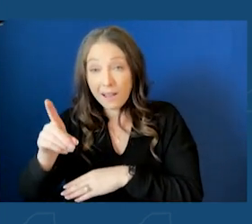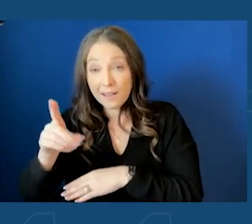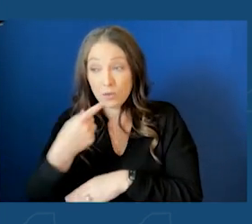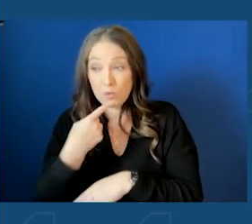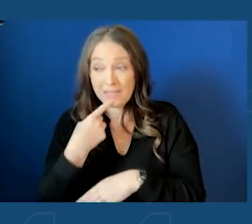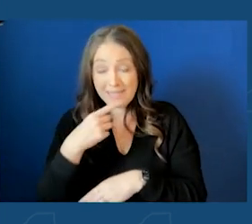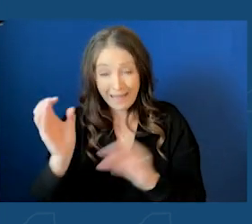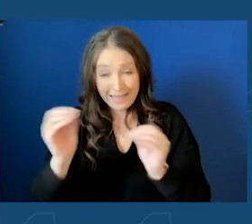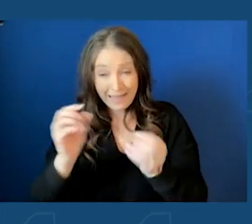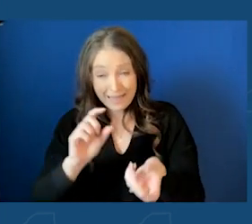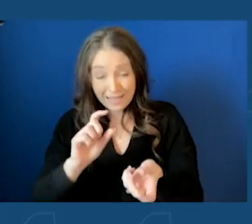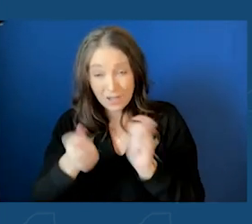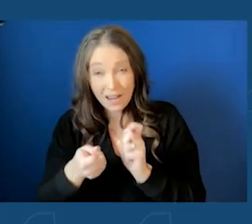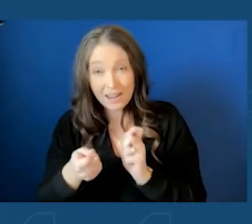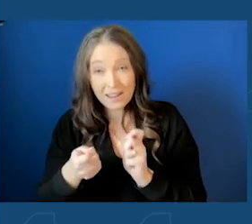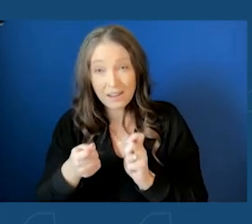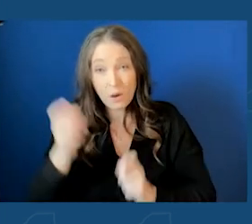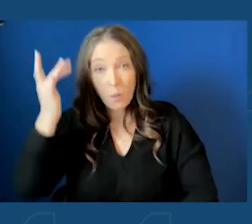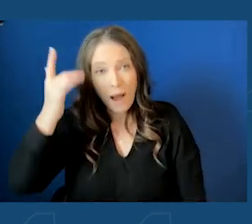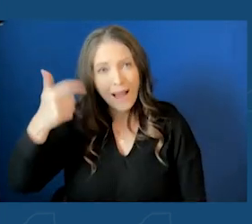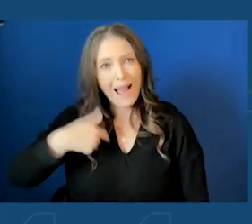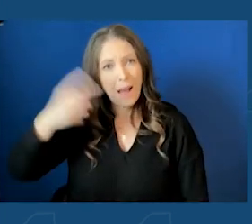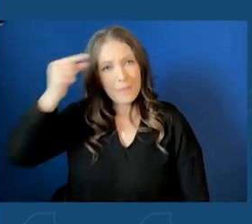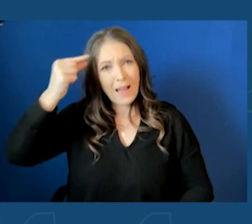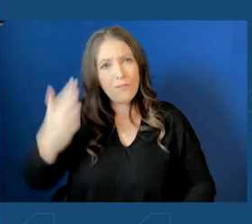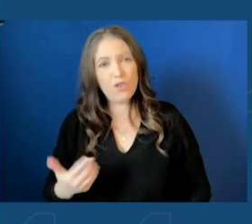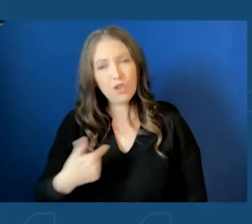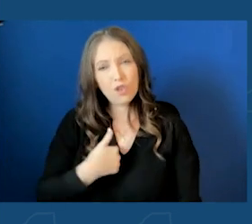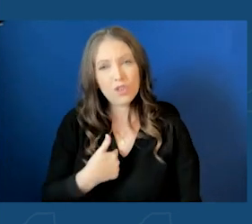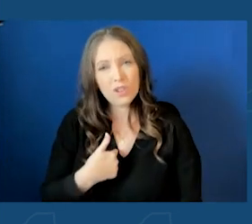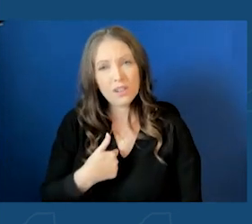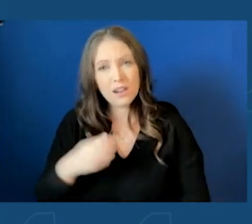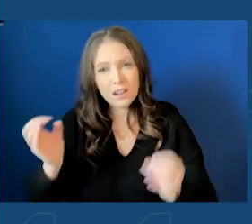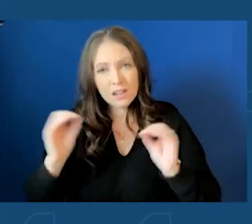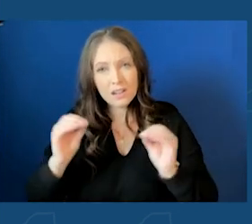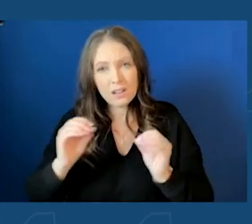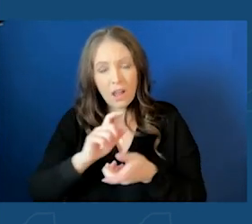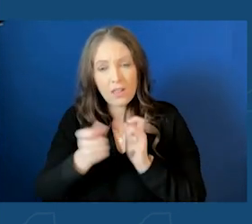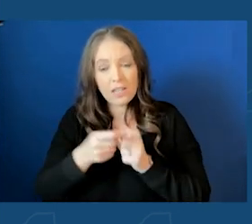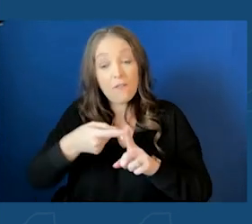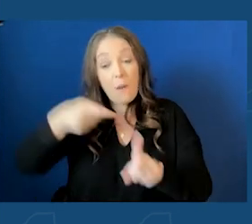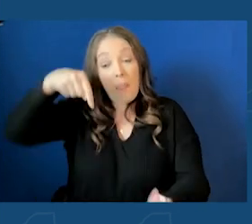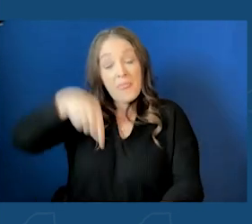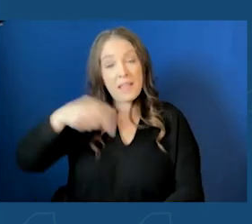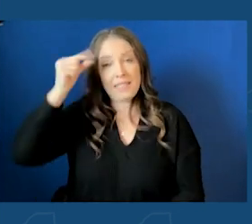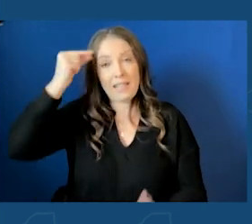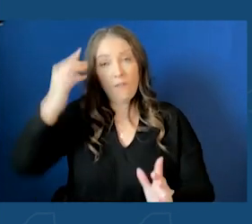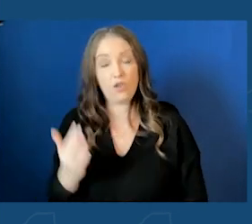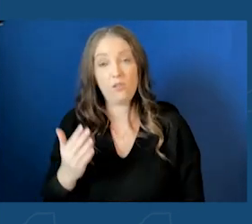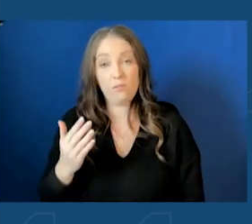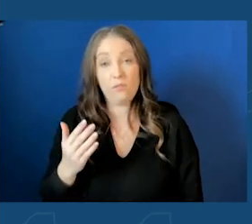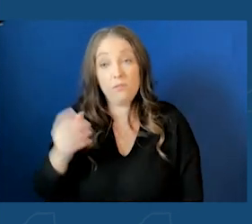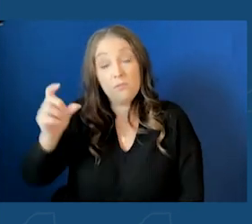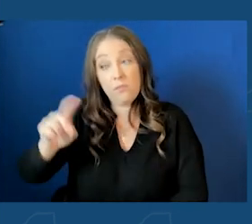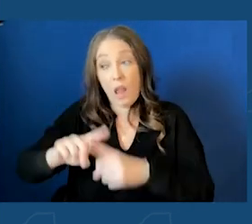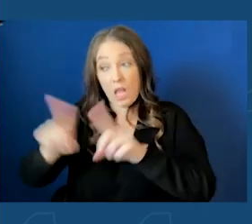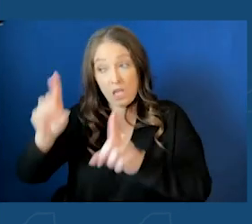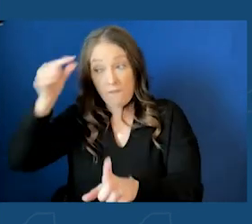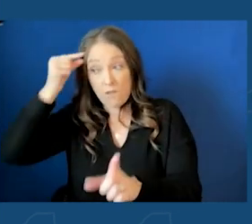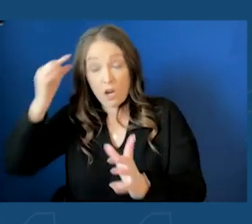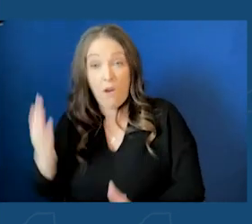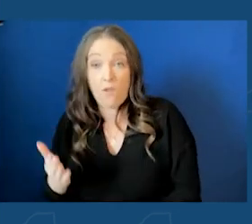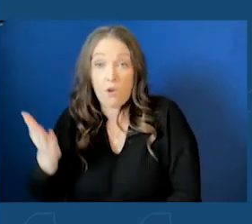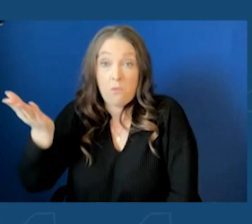I said that's because I'm the governor. Nothing changed under this governor. I can't say what would happen under a different governor who has